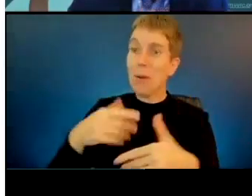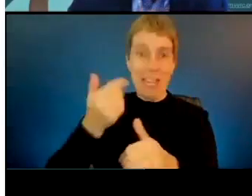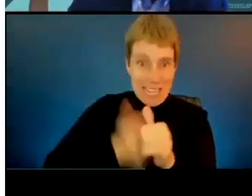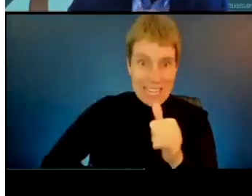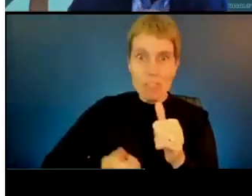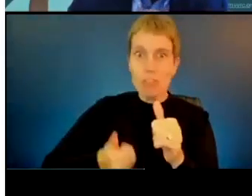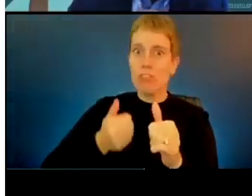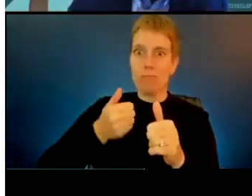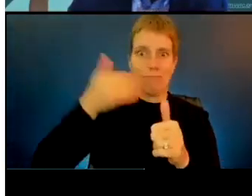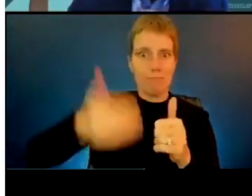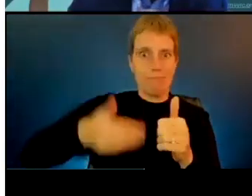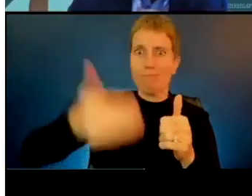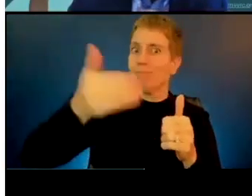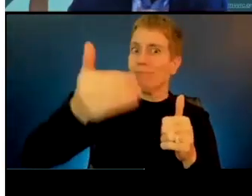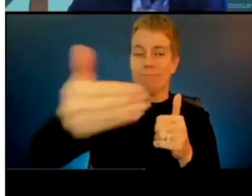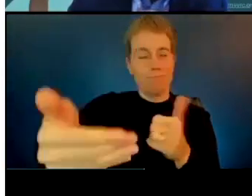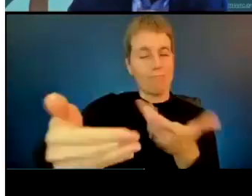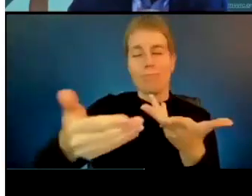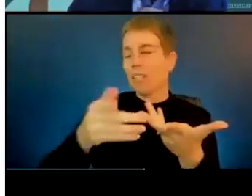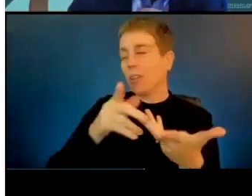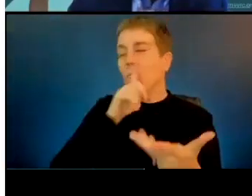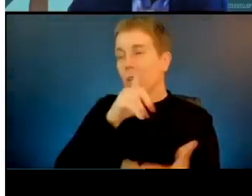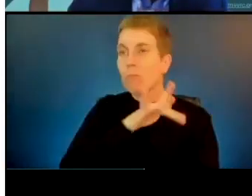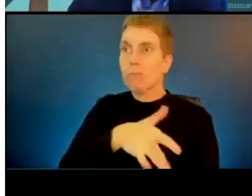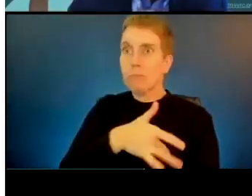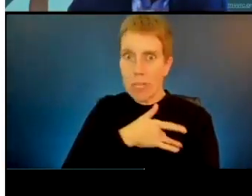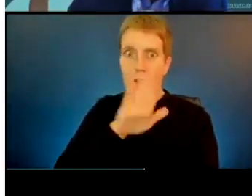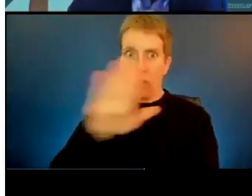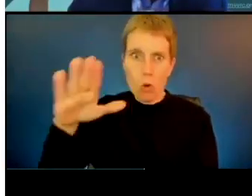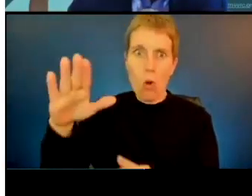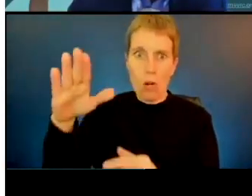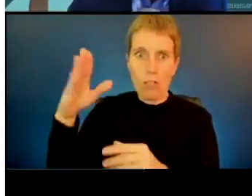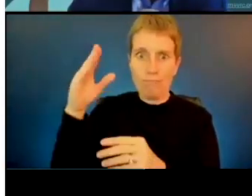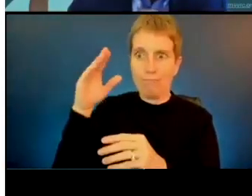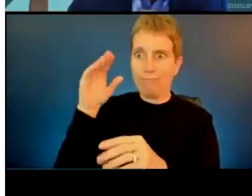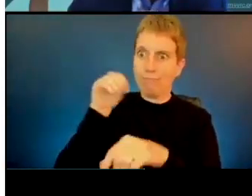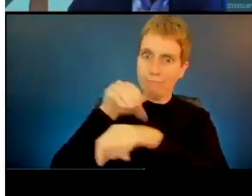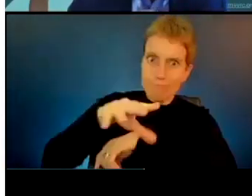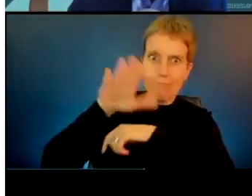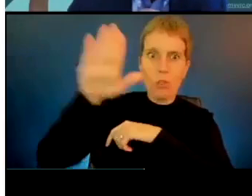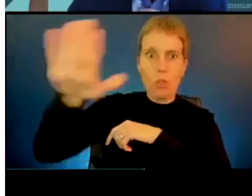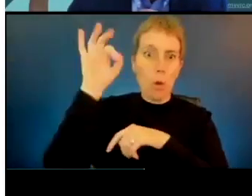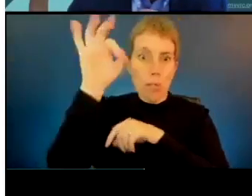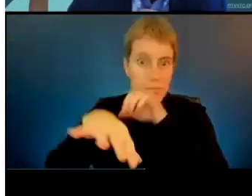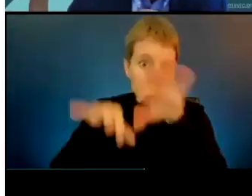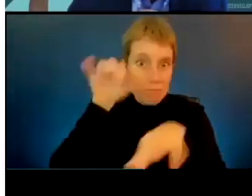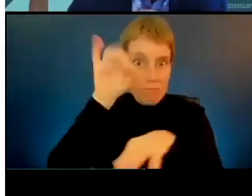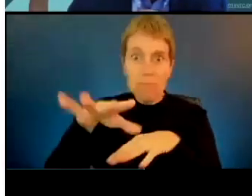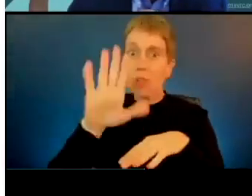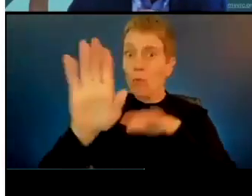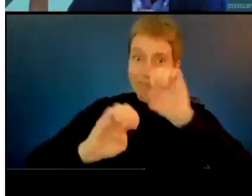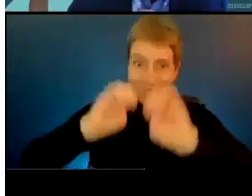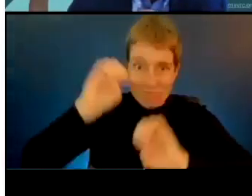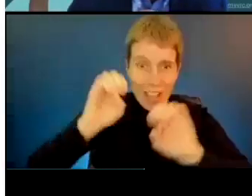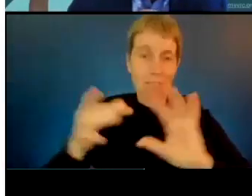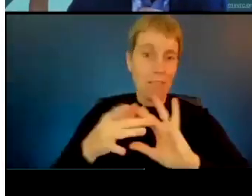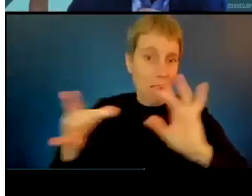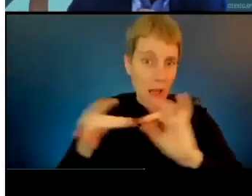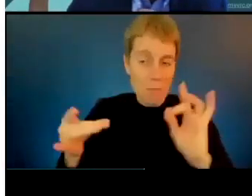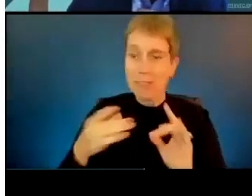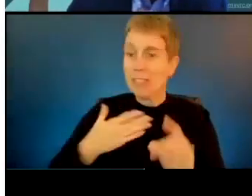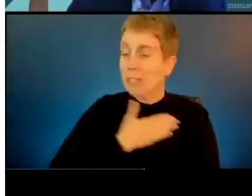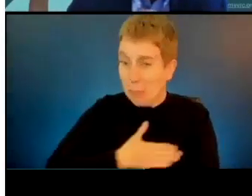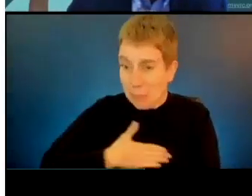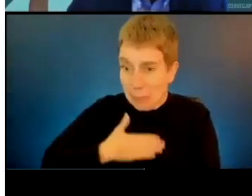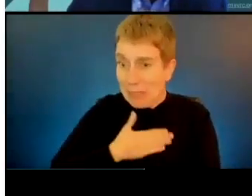Violence Center listens to your suggestions, and we appreciate that you take the time to let us know what you think about each national town hall. So